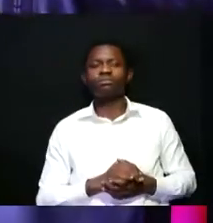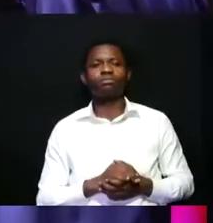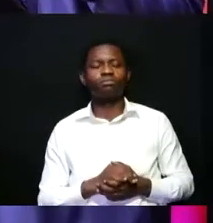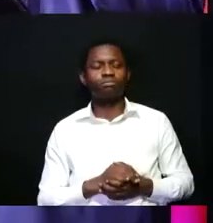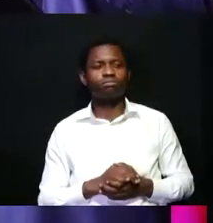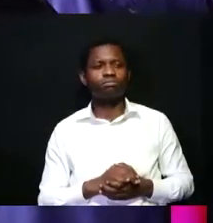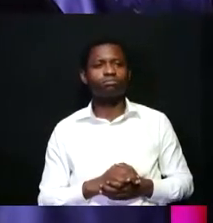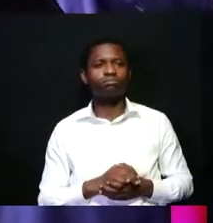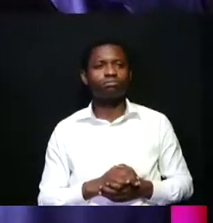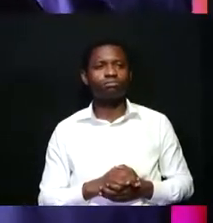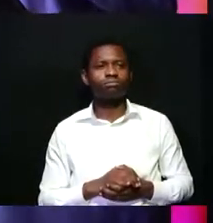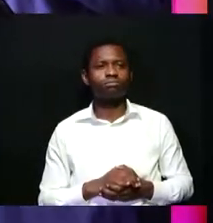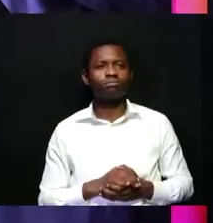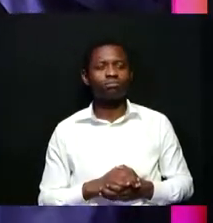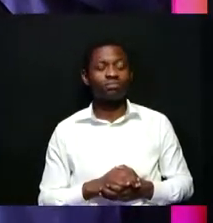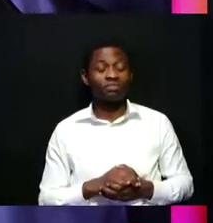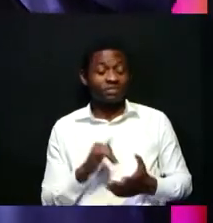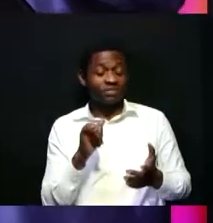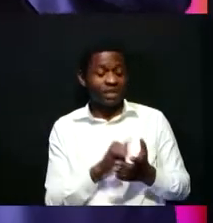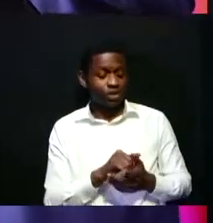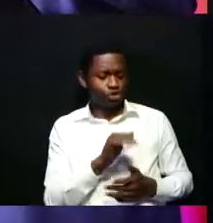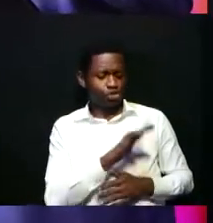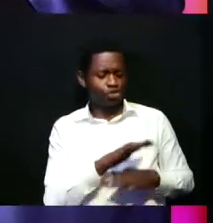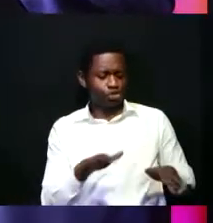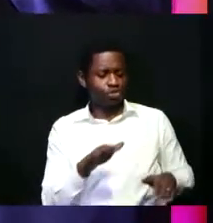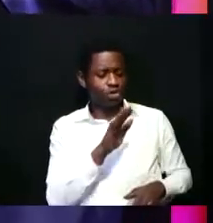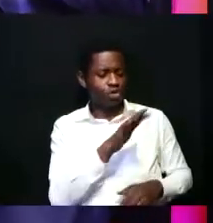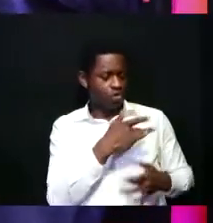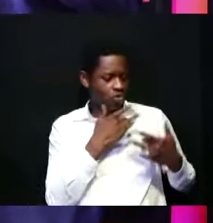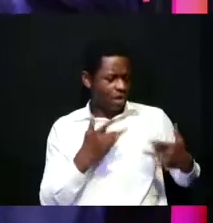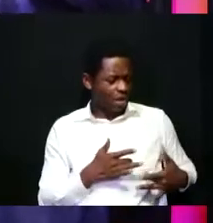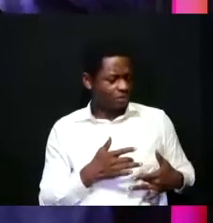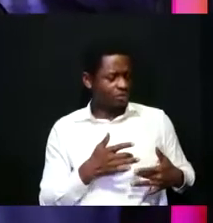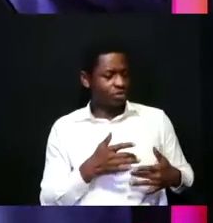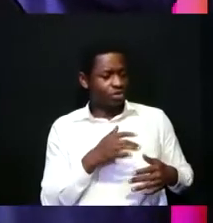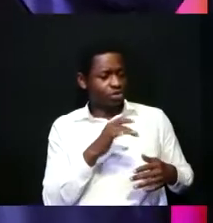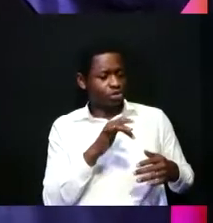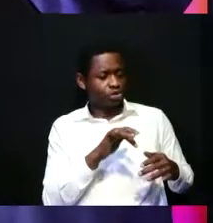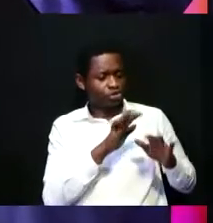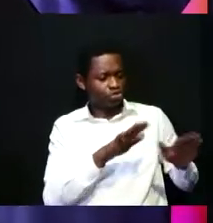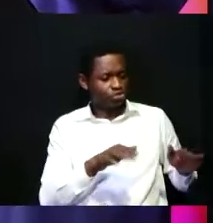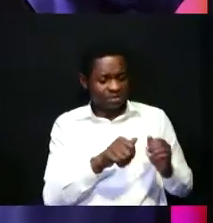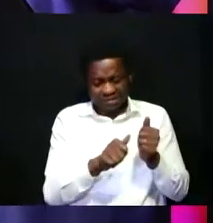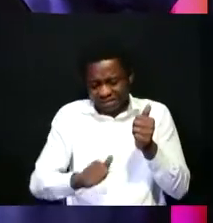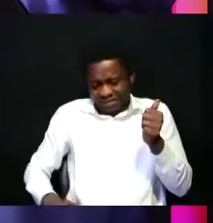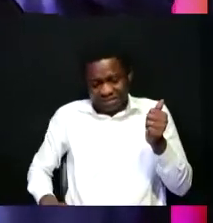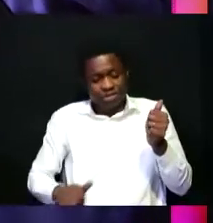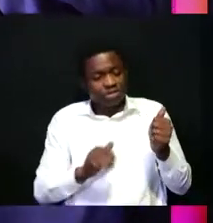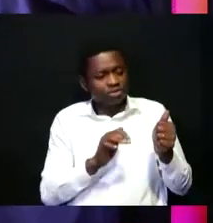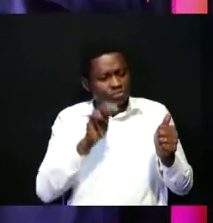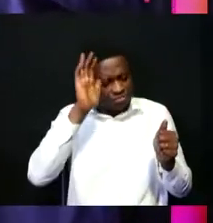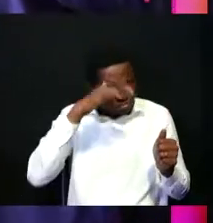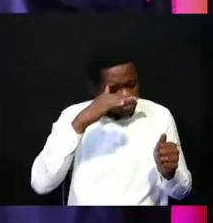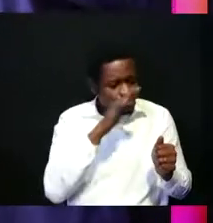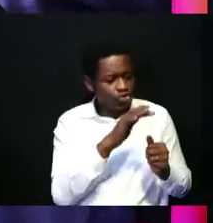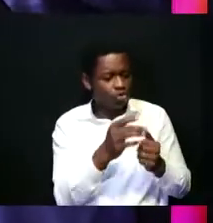that the hearts of children who are wayward be turned back to God and